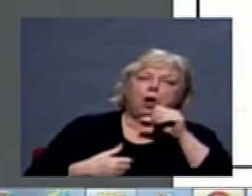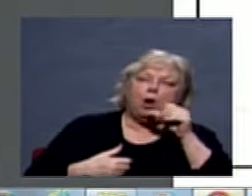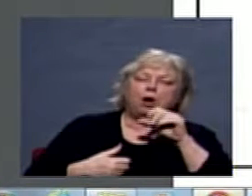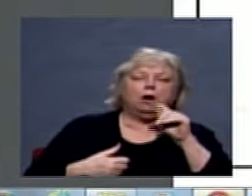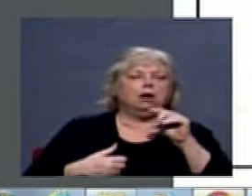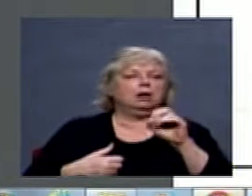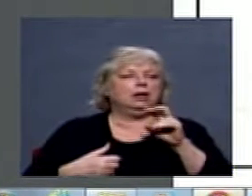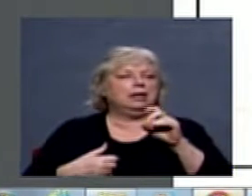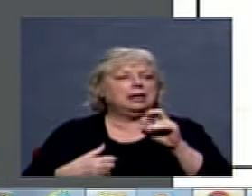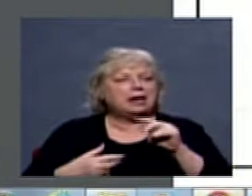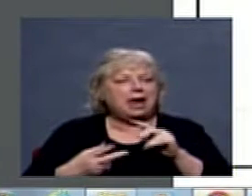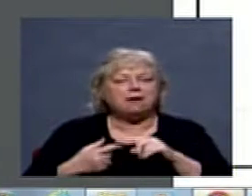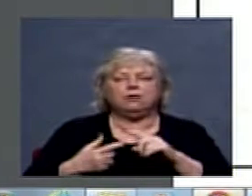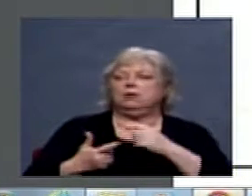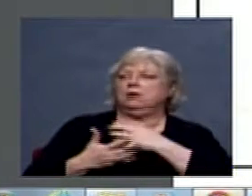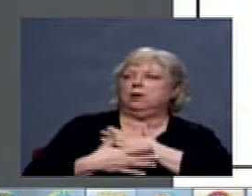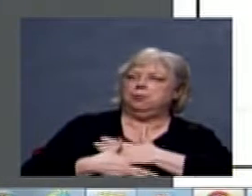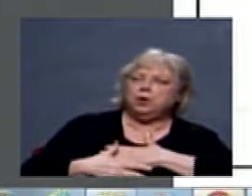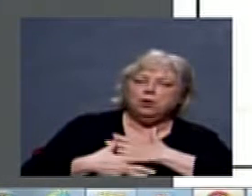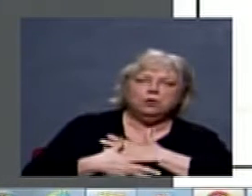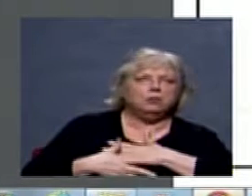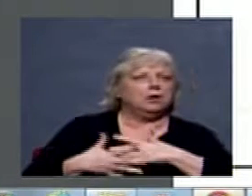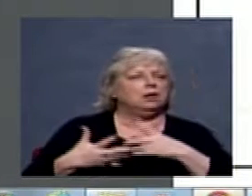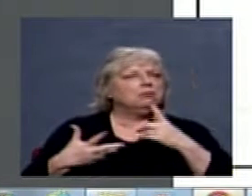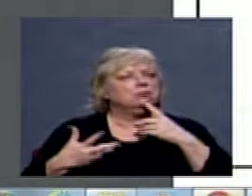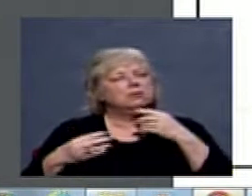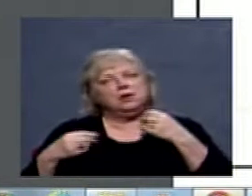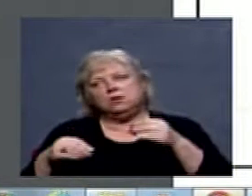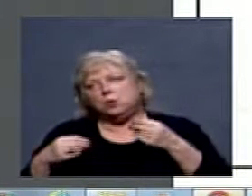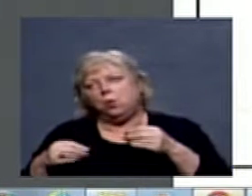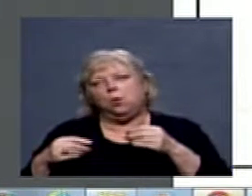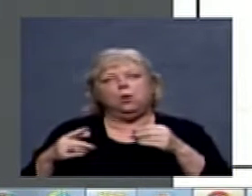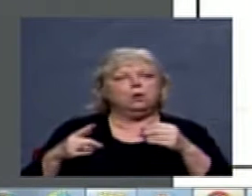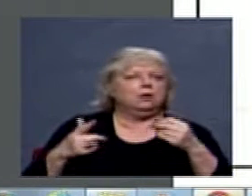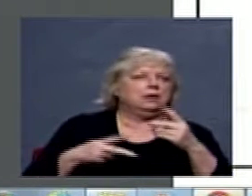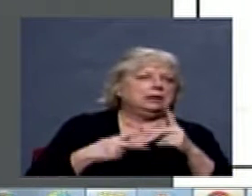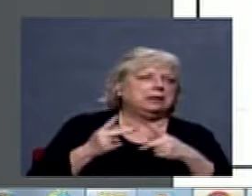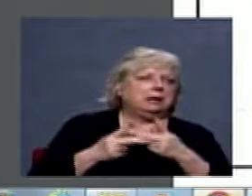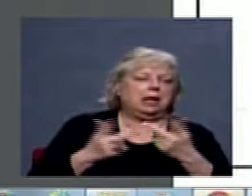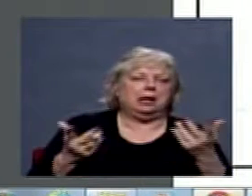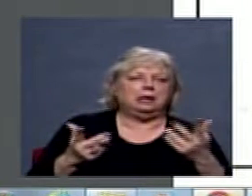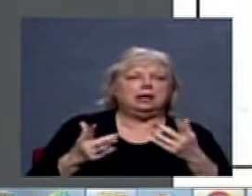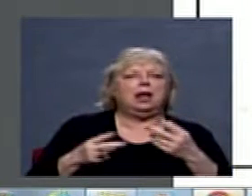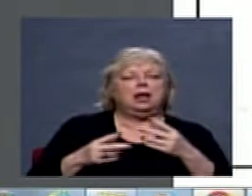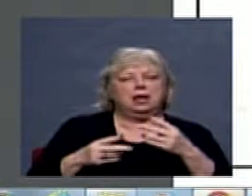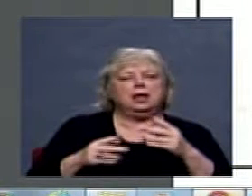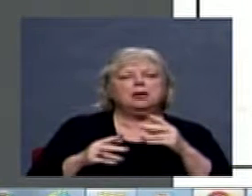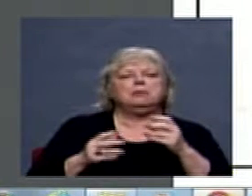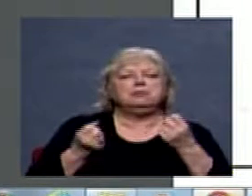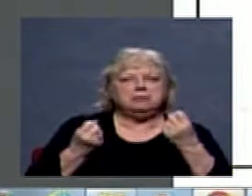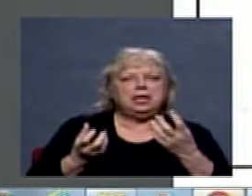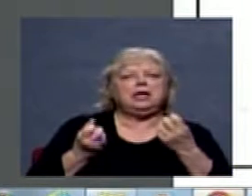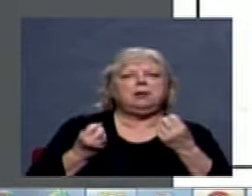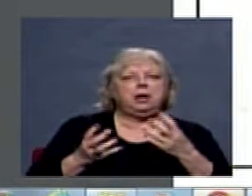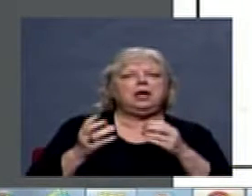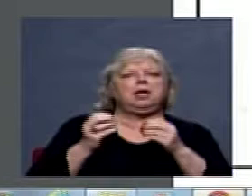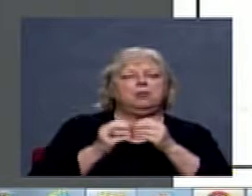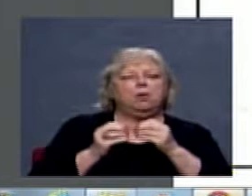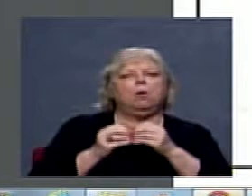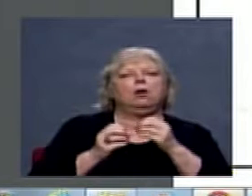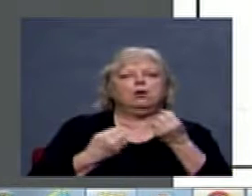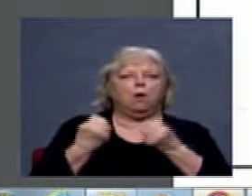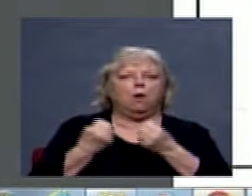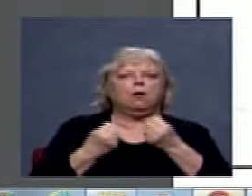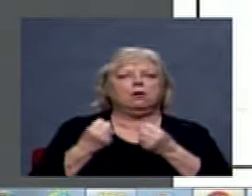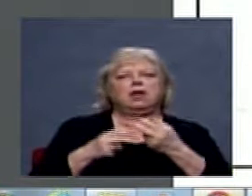tavern, amusement, stores of some sort, lot higher use, or lot higher traffic count